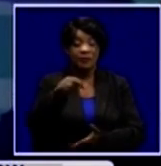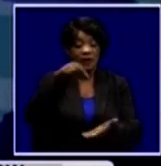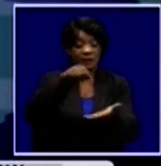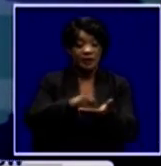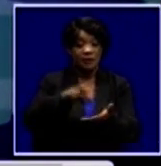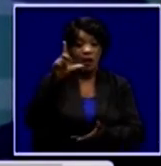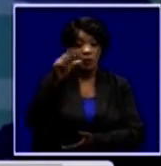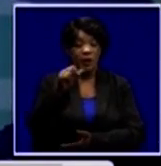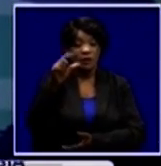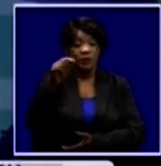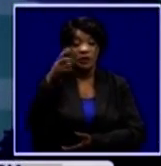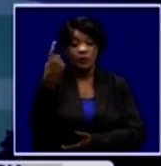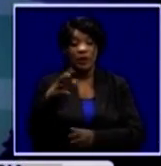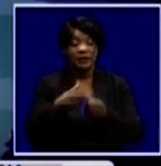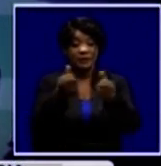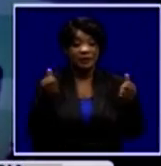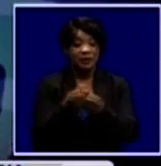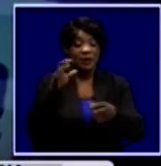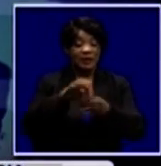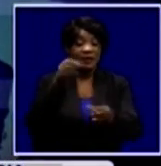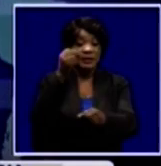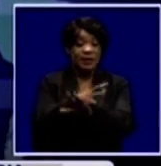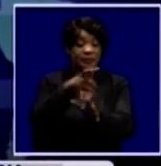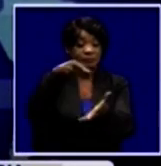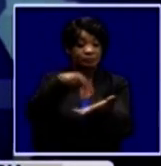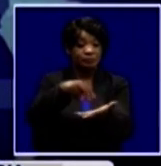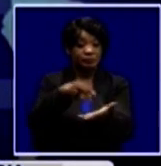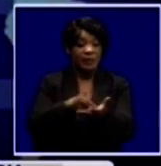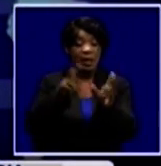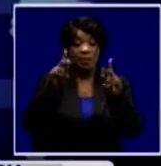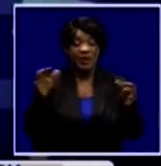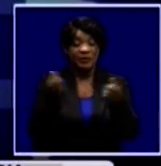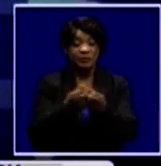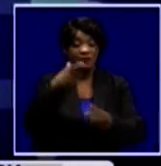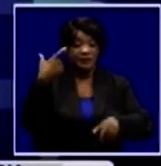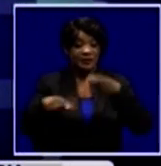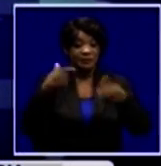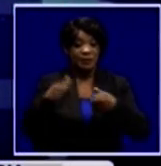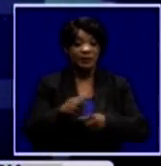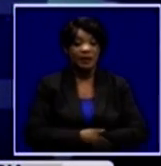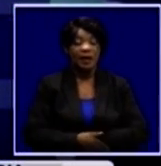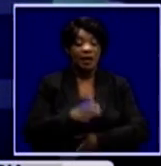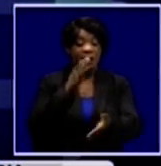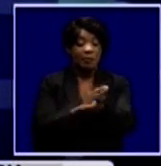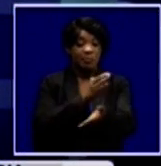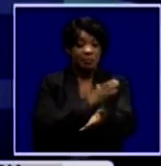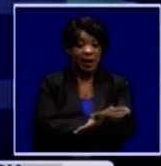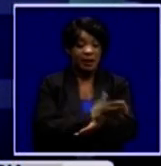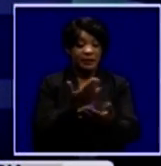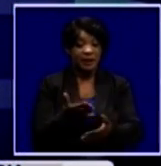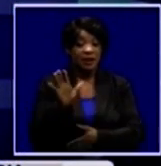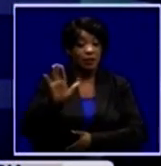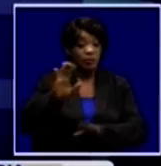the 2021 general elections. And Persons with Disabilities Chairperson Ian Banda says